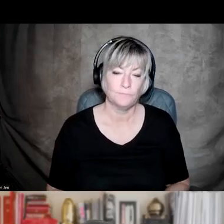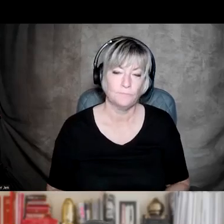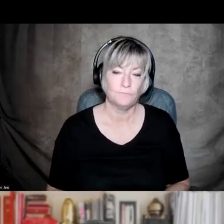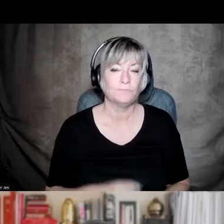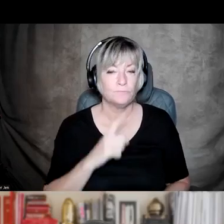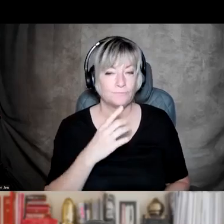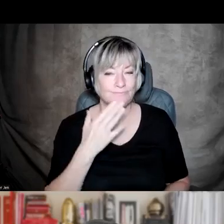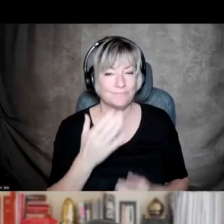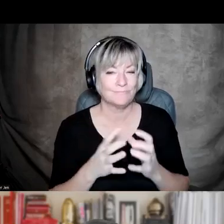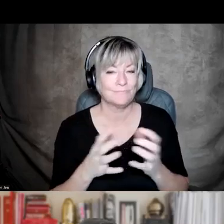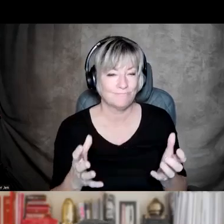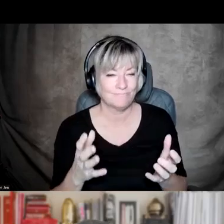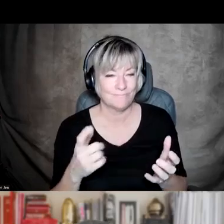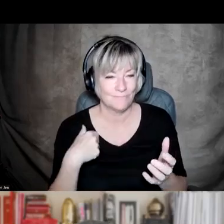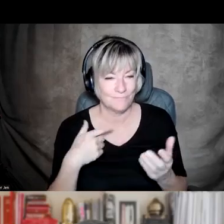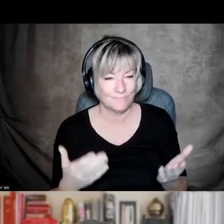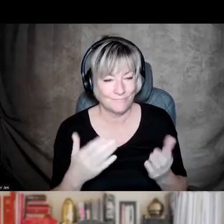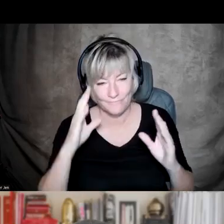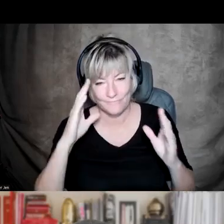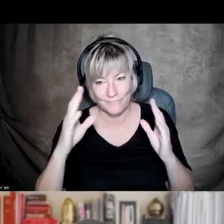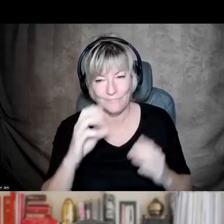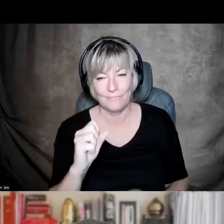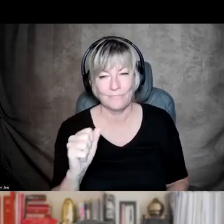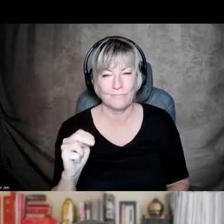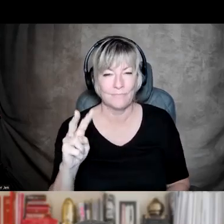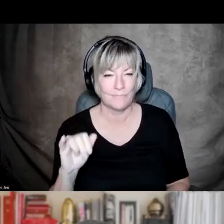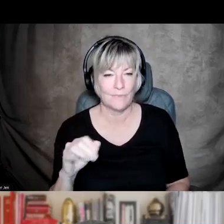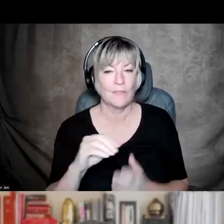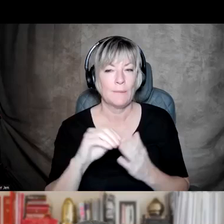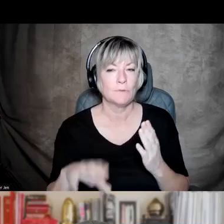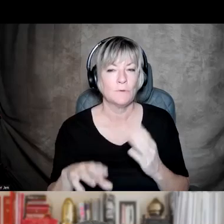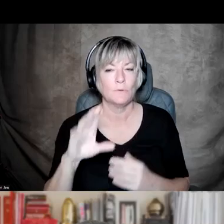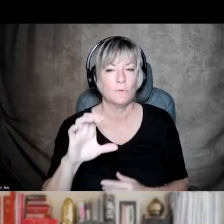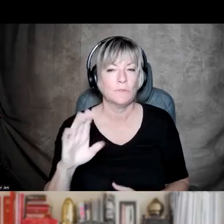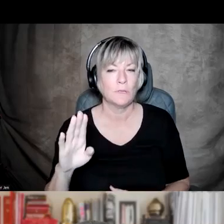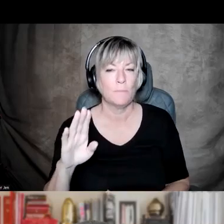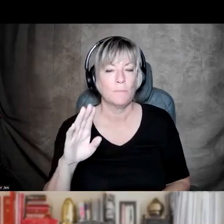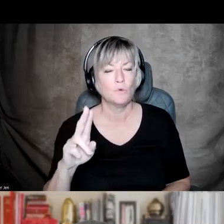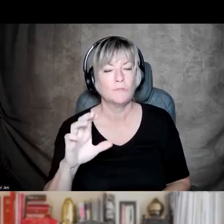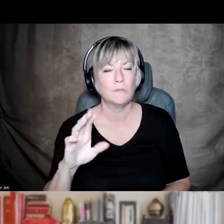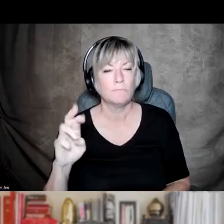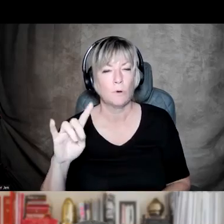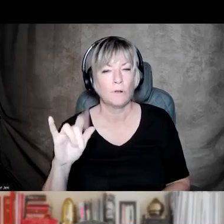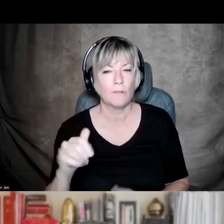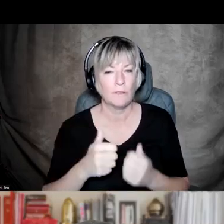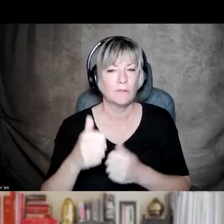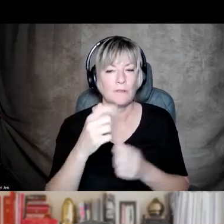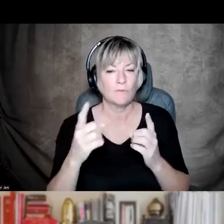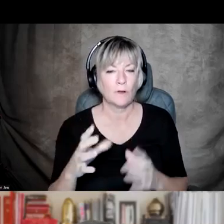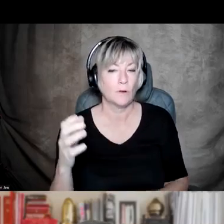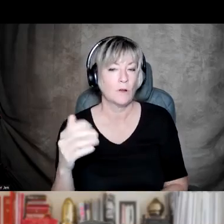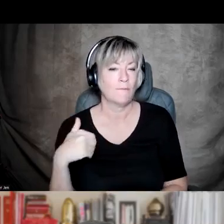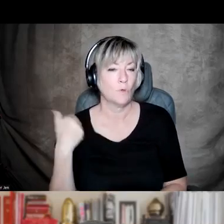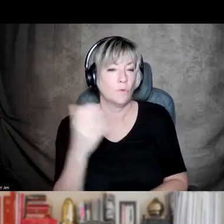Absolutely. Thank you so much for having me, Stephanie. And hi, everyone. I'm Saunders. I'm a student at UC Berkeley, and I'm the executive director of the Youth Power Project. And